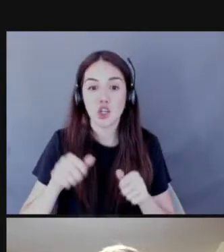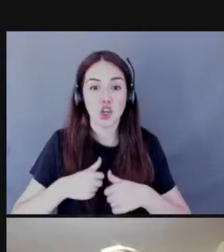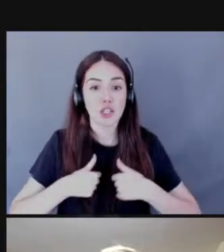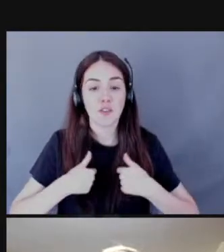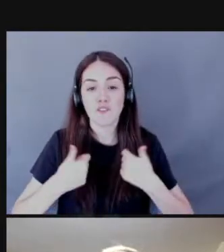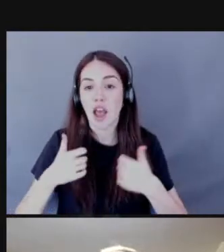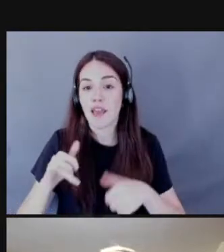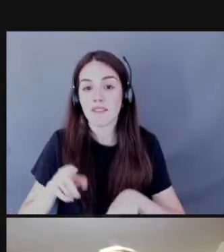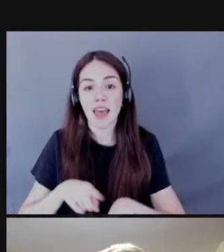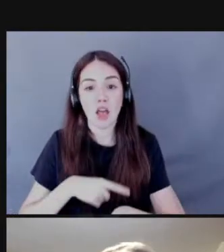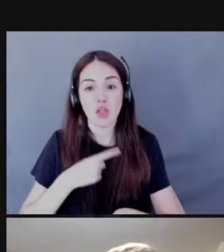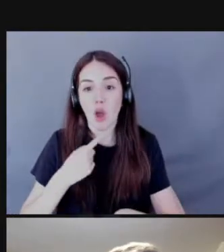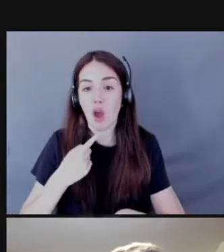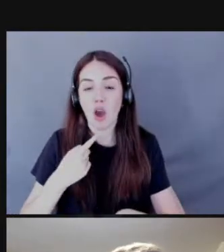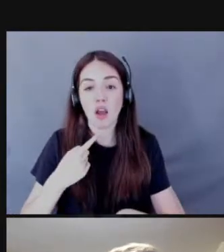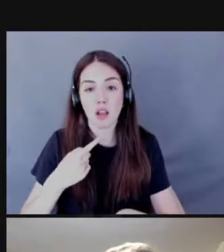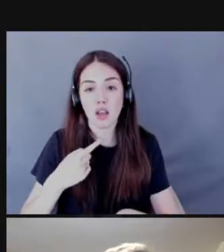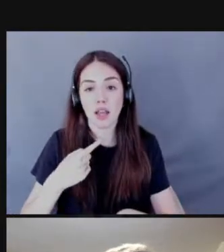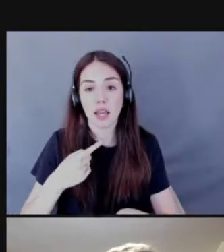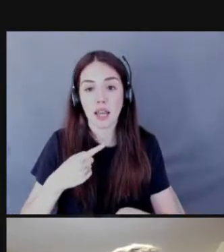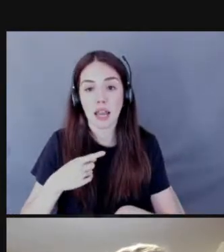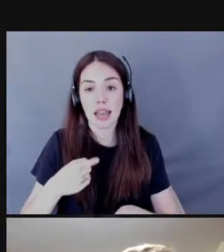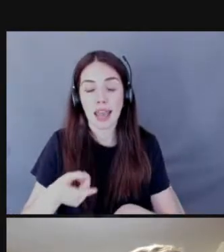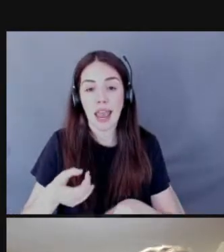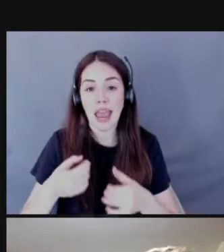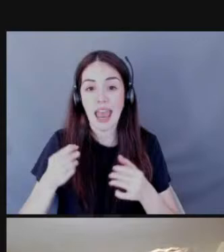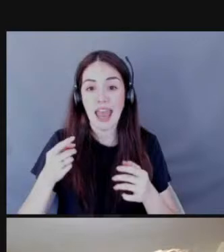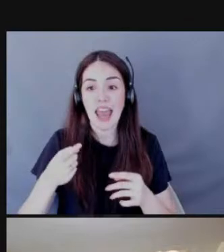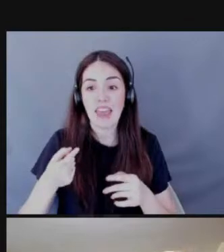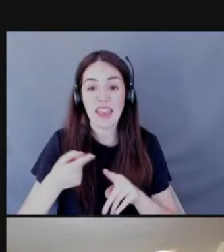in increasingly cold waters in the fall.